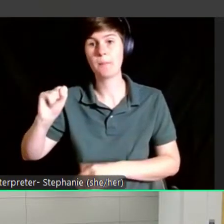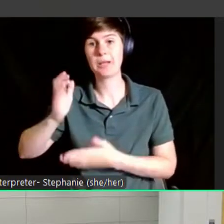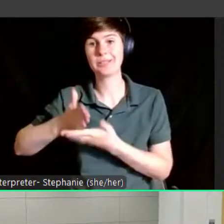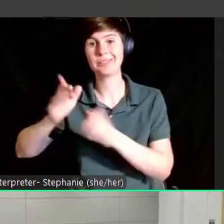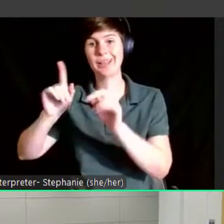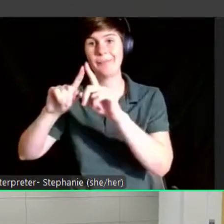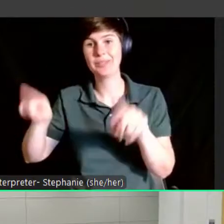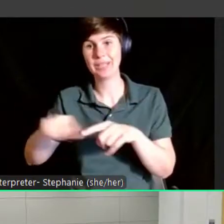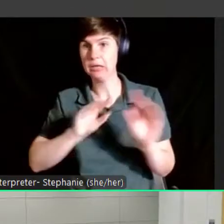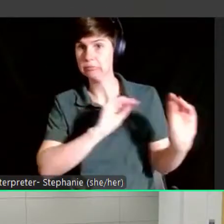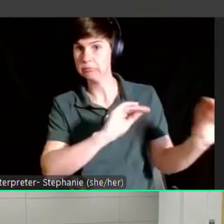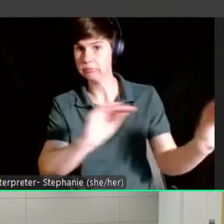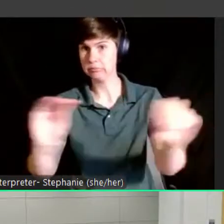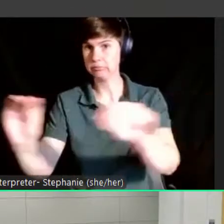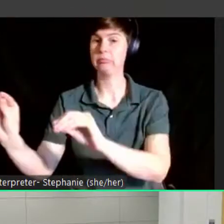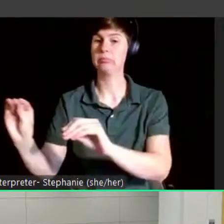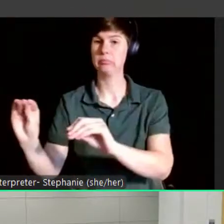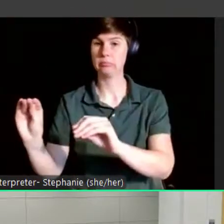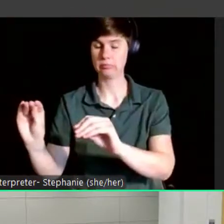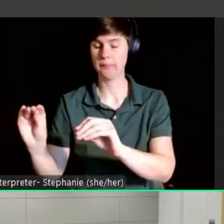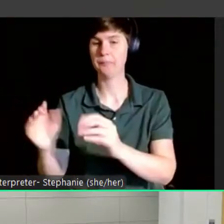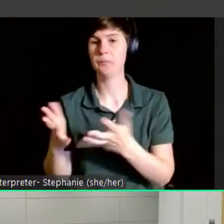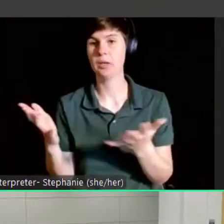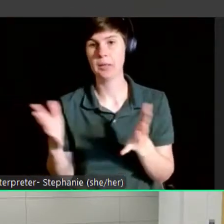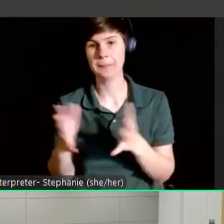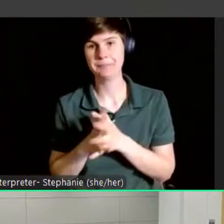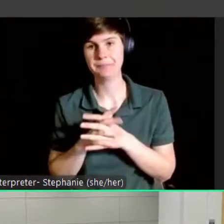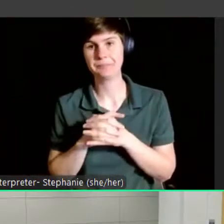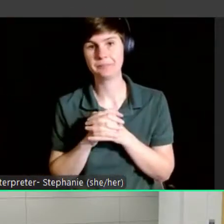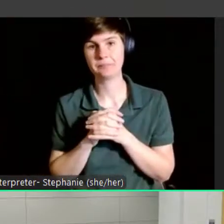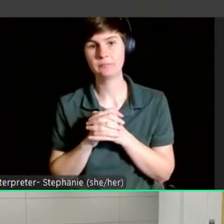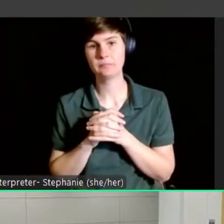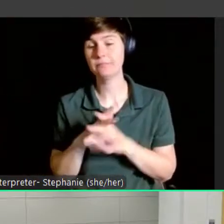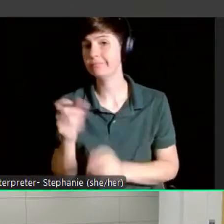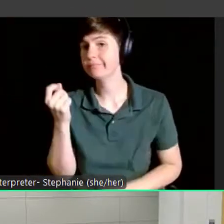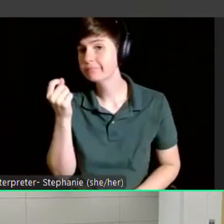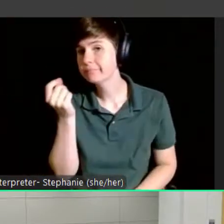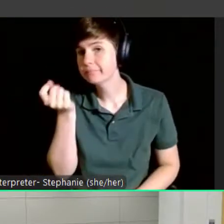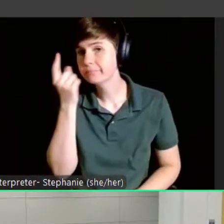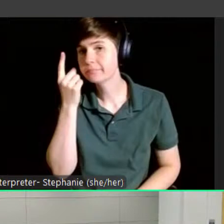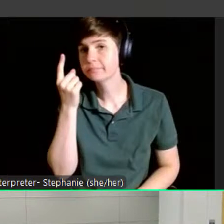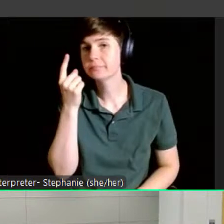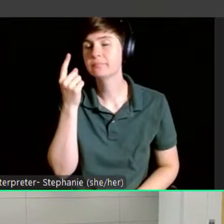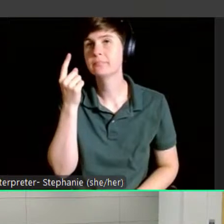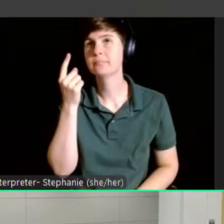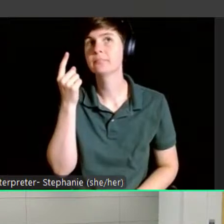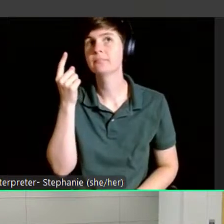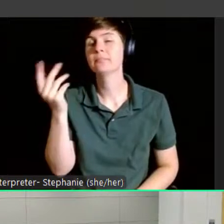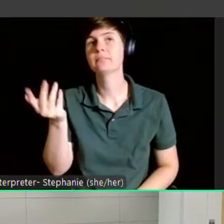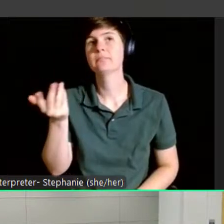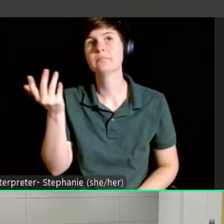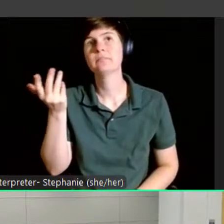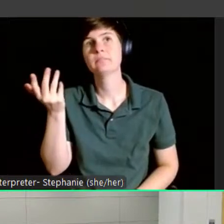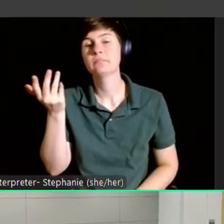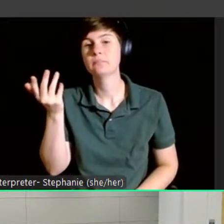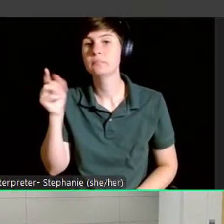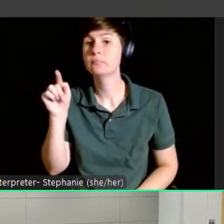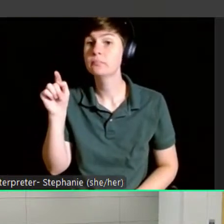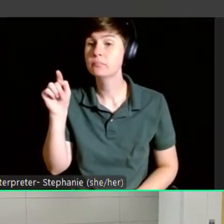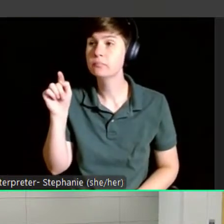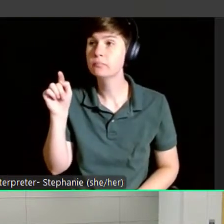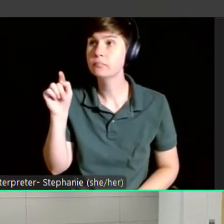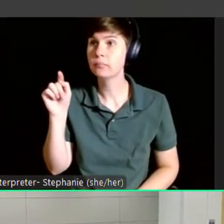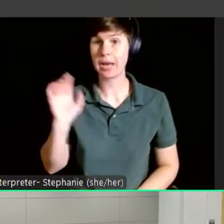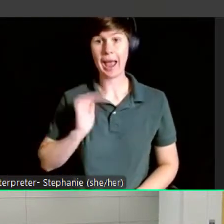tactile signs. Okay. And the combination of the availability of our